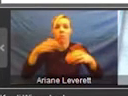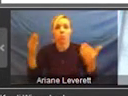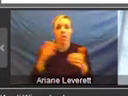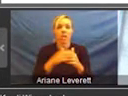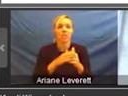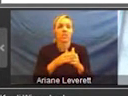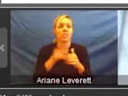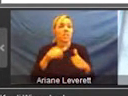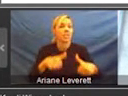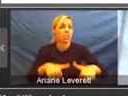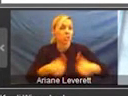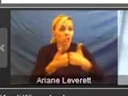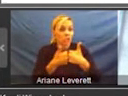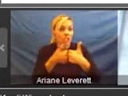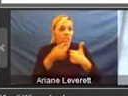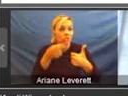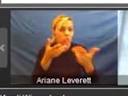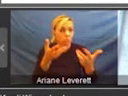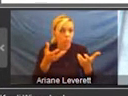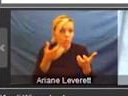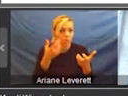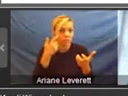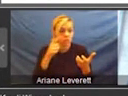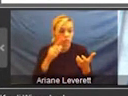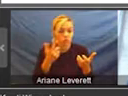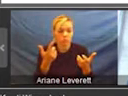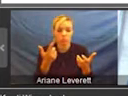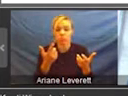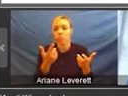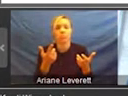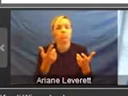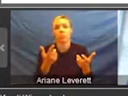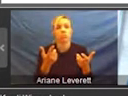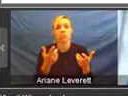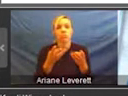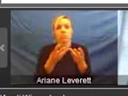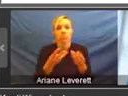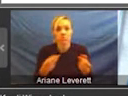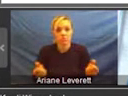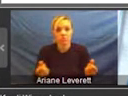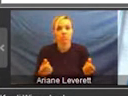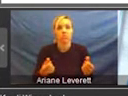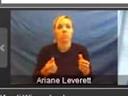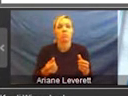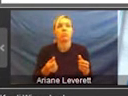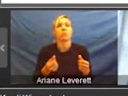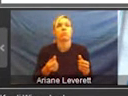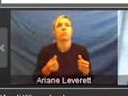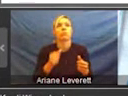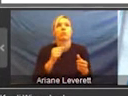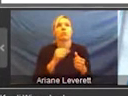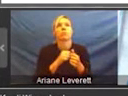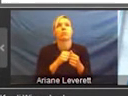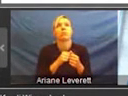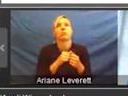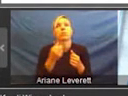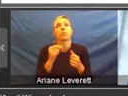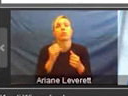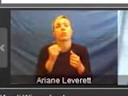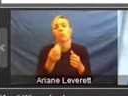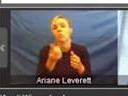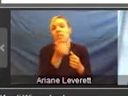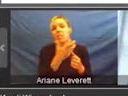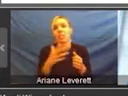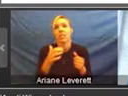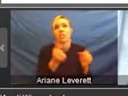overcome or to tackle, rather than what is the technology I want to use or so. And think strategically, so addressing all stakeholders with